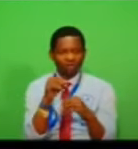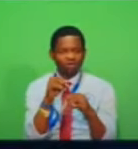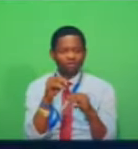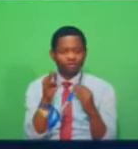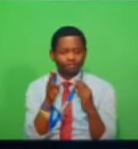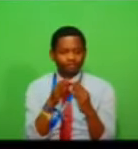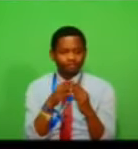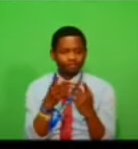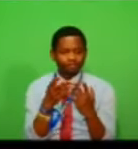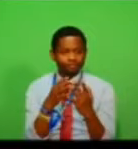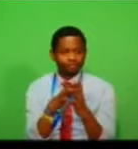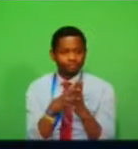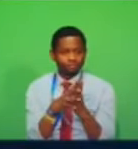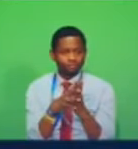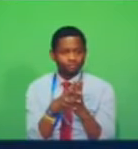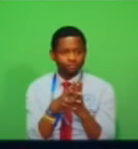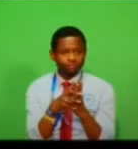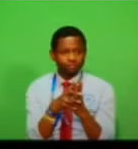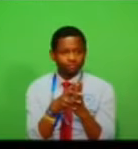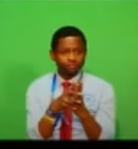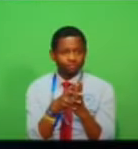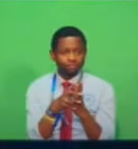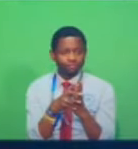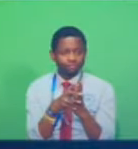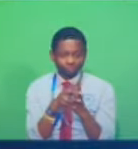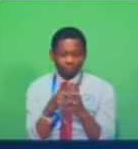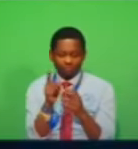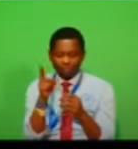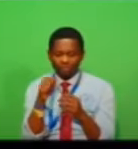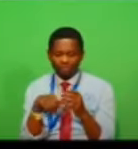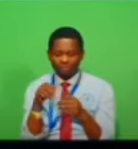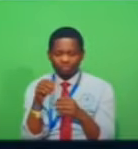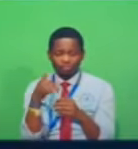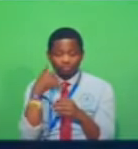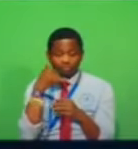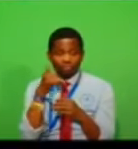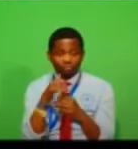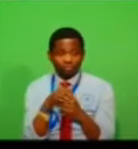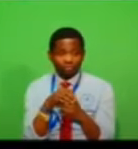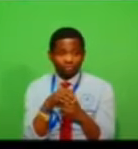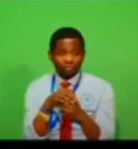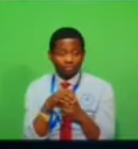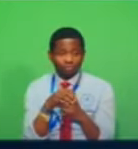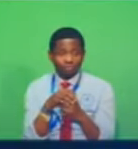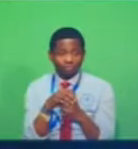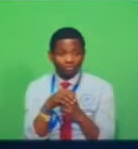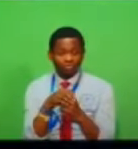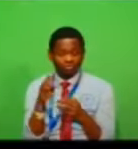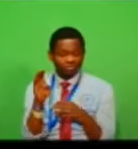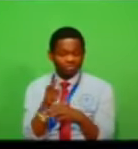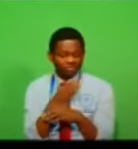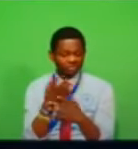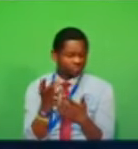responded, Pastor, I can't make it because I've got to take my kids to the park. Then the next time it was Sunday, I said, no, I've been very busy the